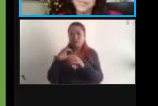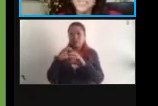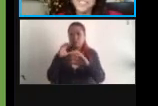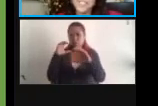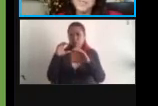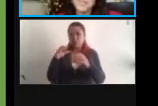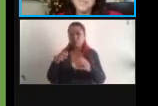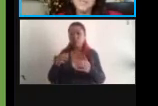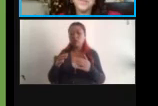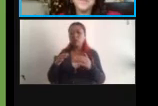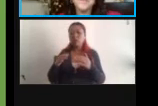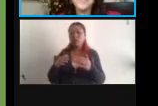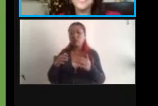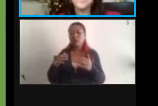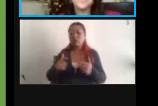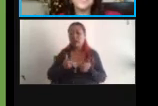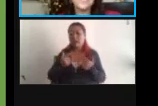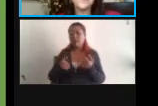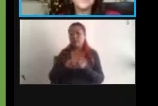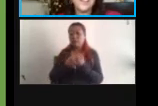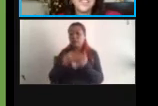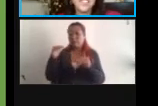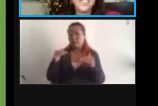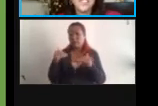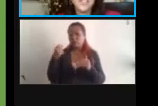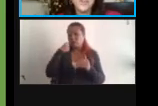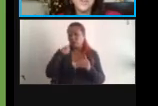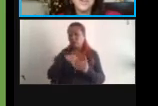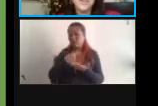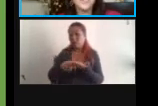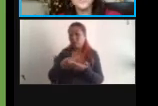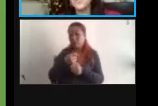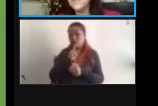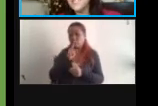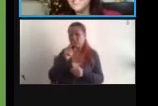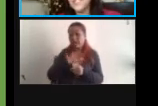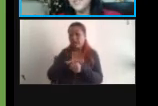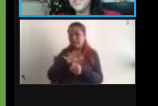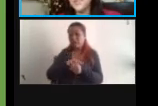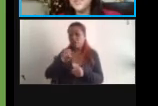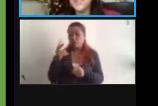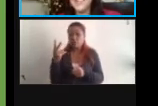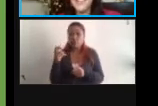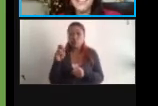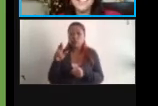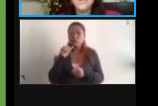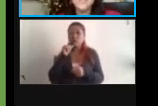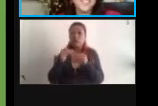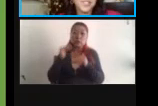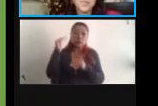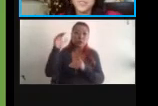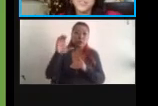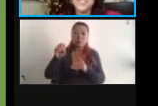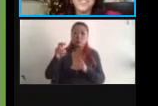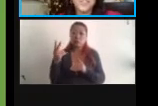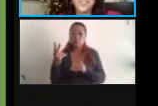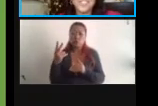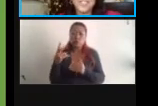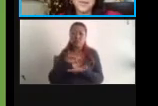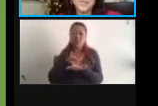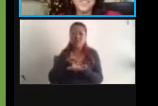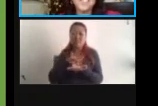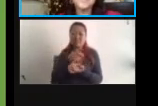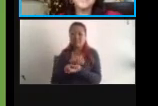life support that we talked about before, making sure that there's enough oxygen or not too much CO2, and toxic exposure is another